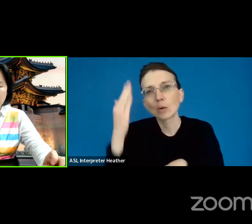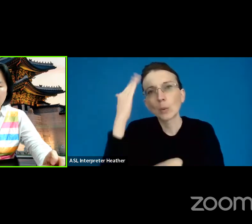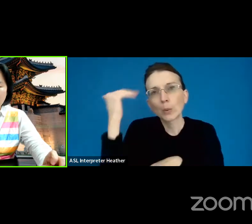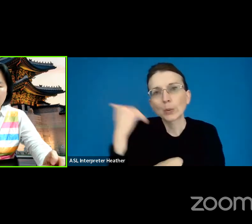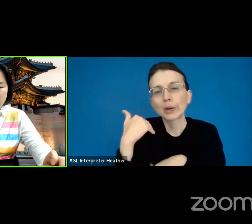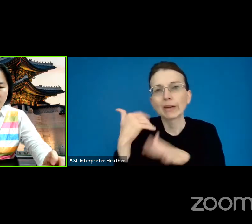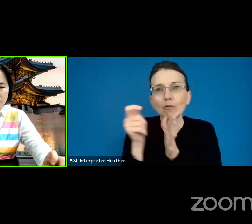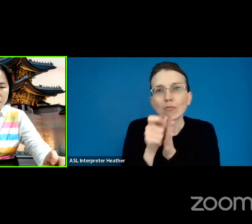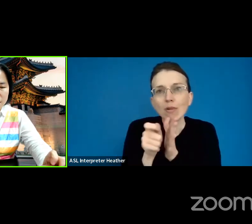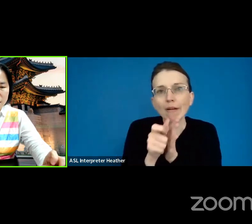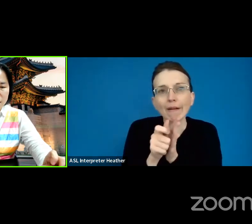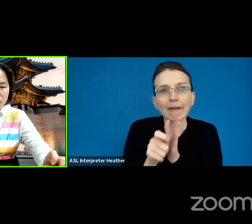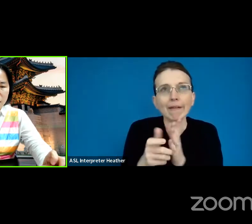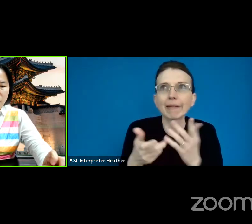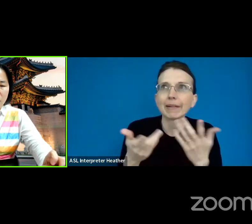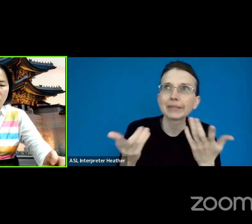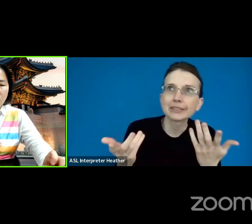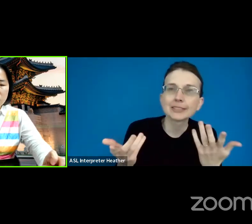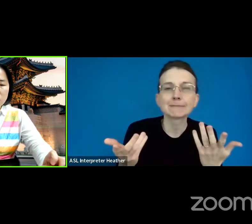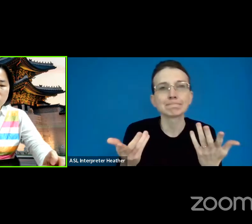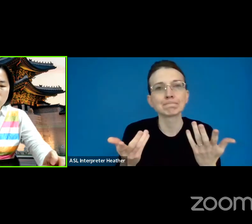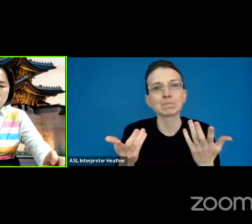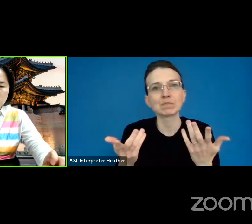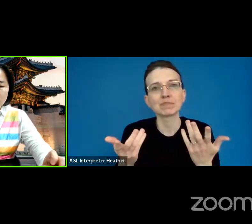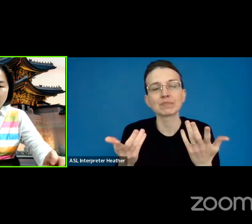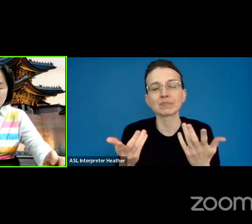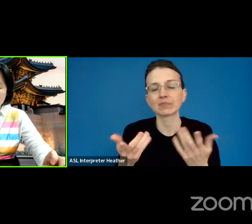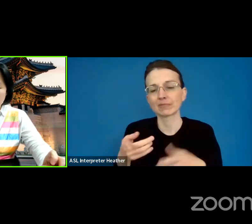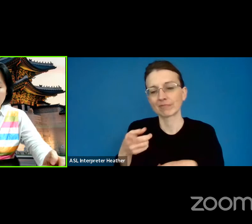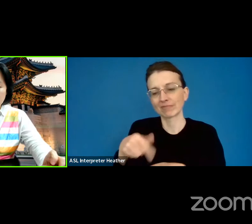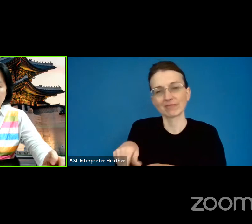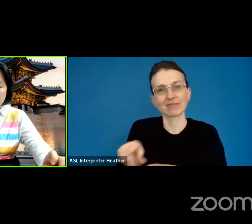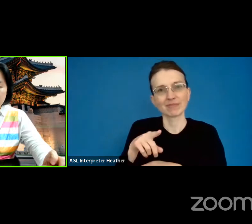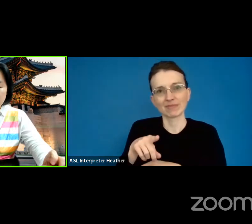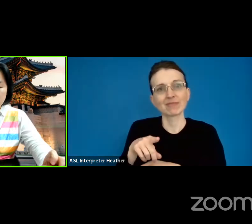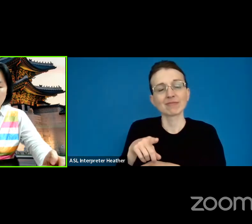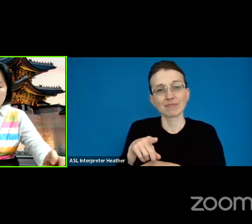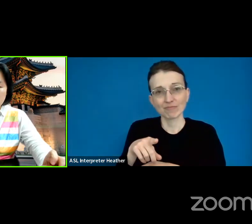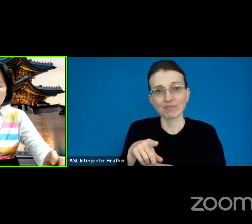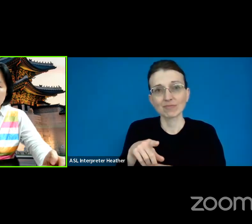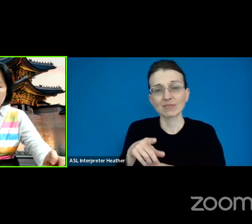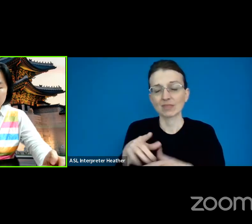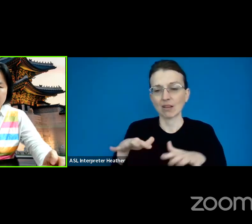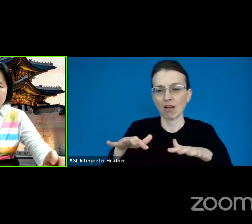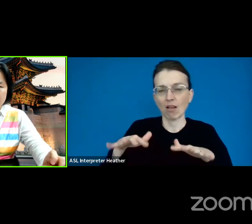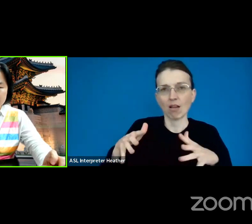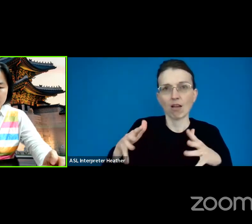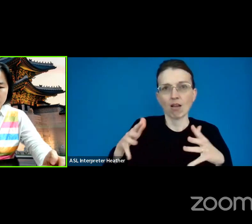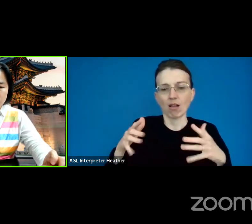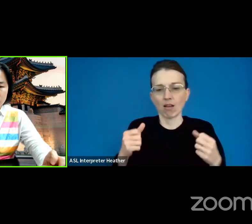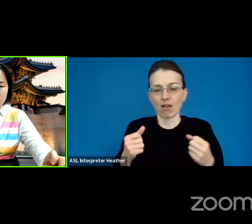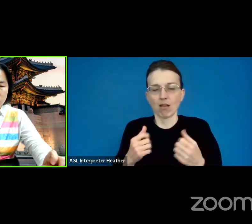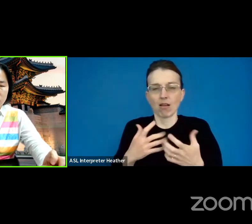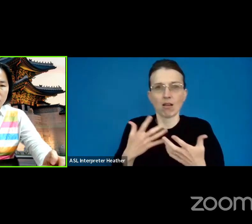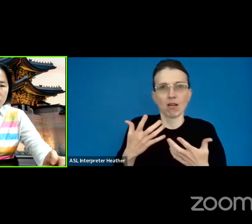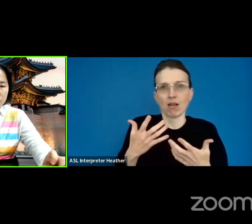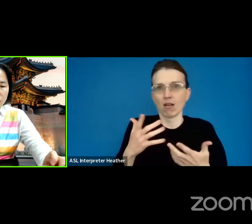literature as the uncontrolled anxiety and fear of human feelings,